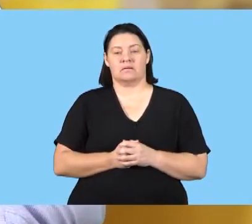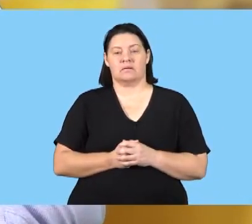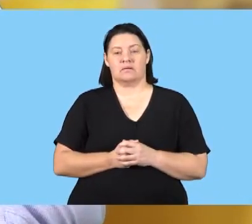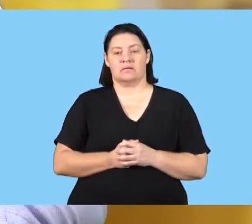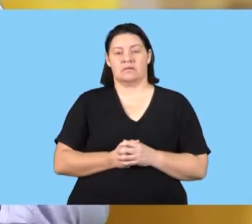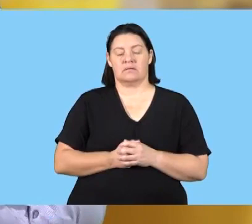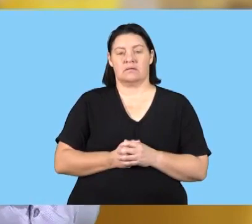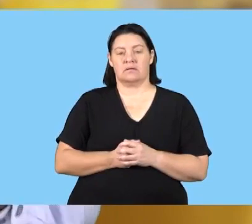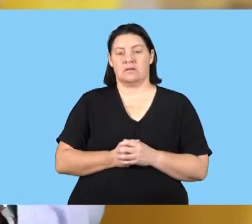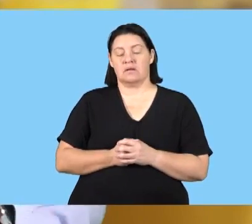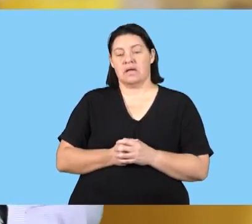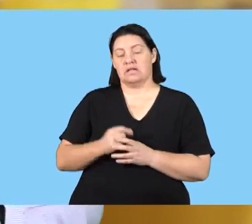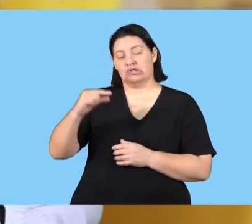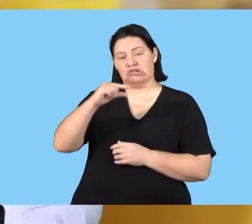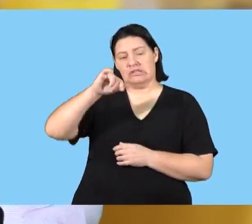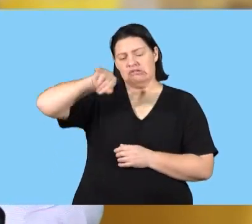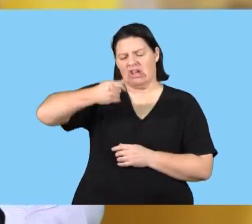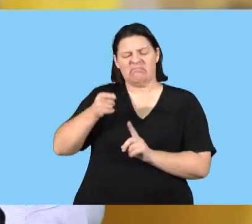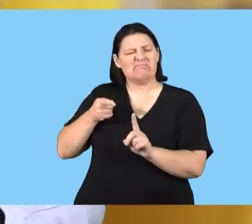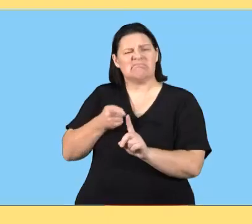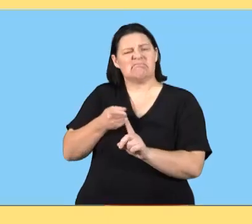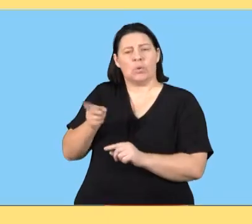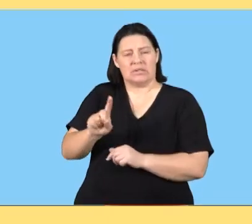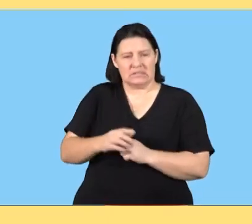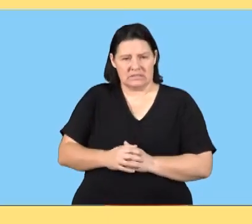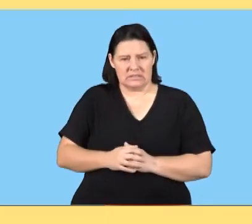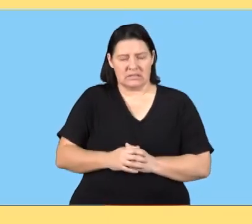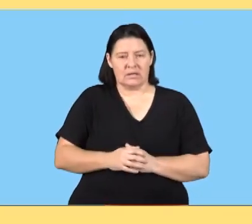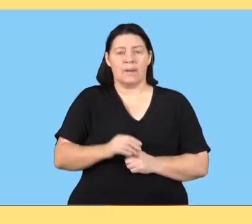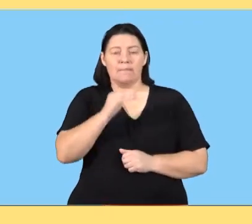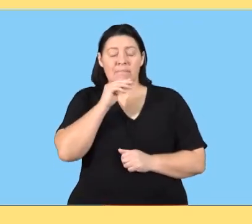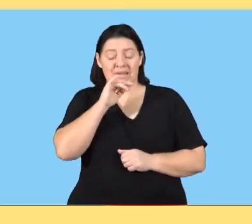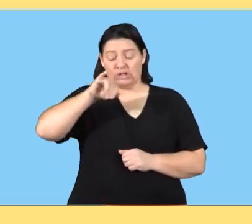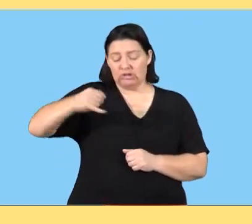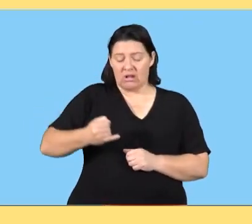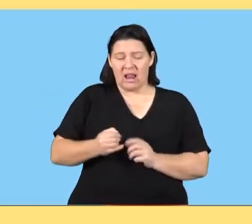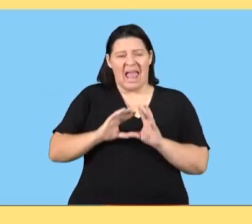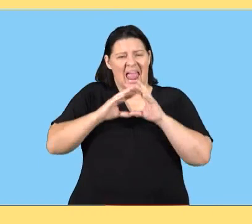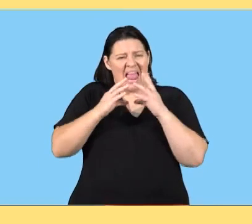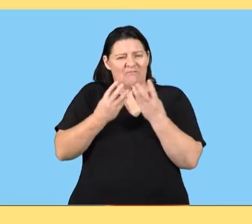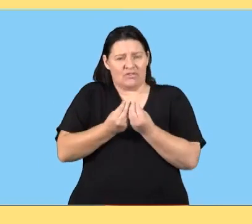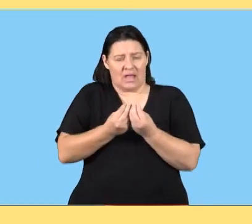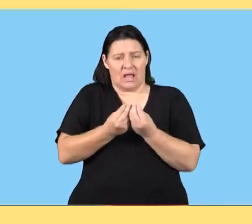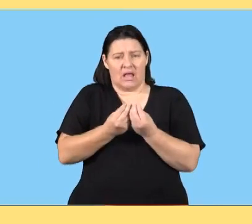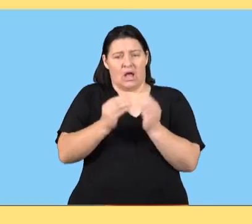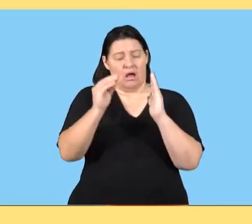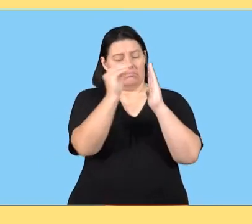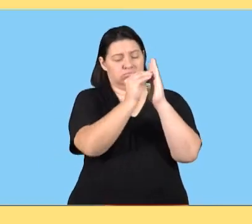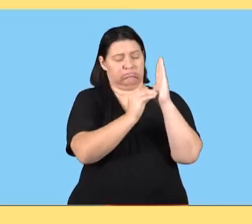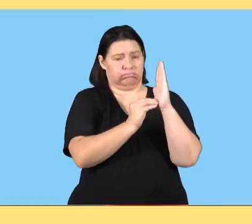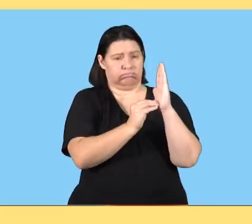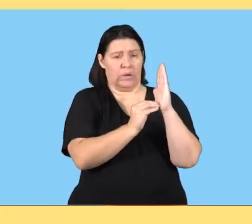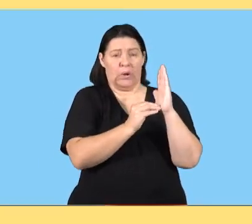is the general journal. It is a journal in which all transactions that are not